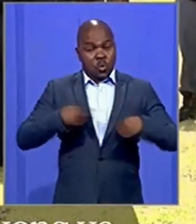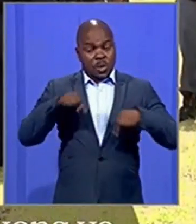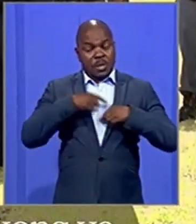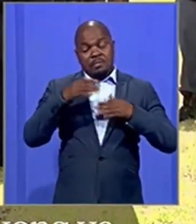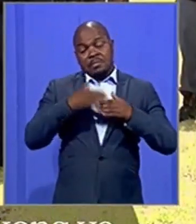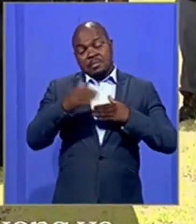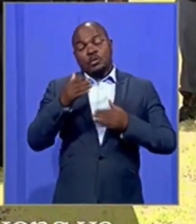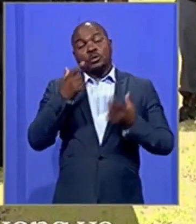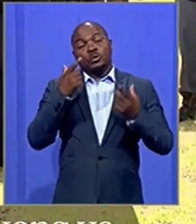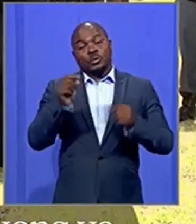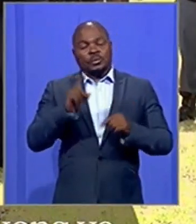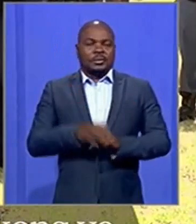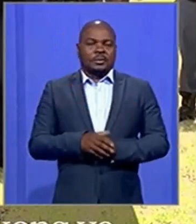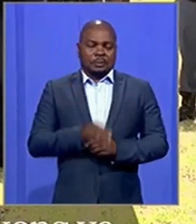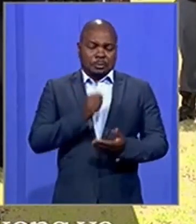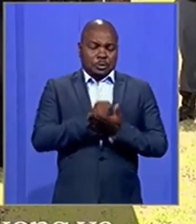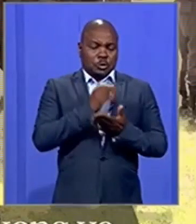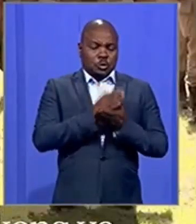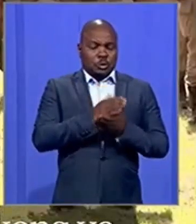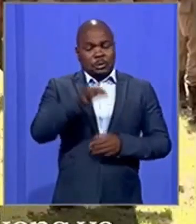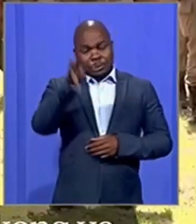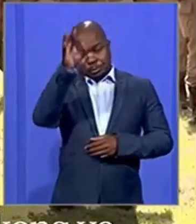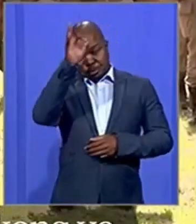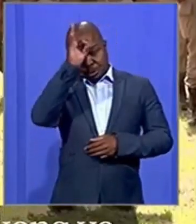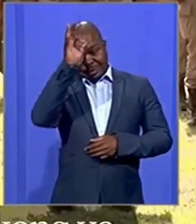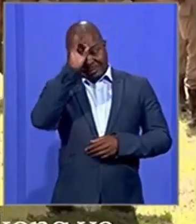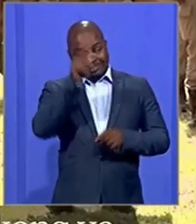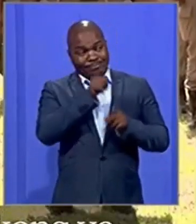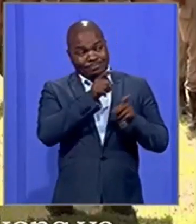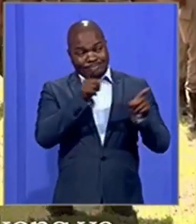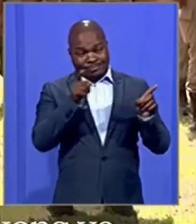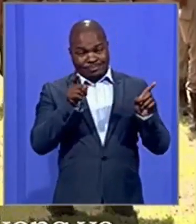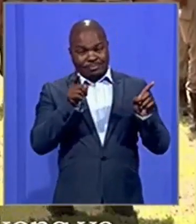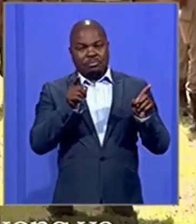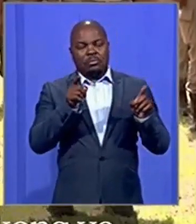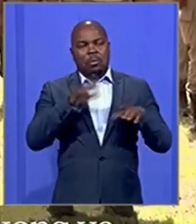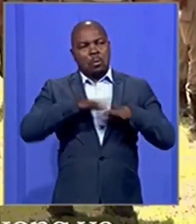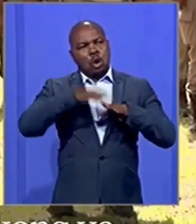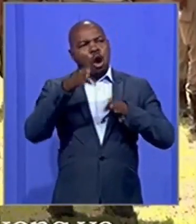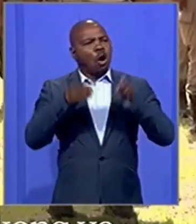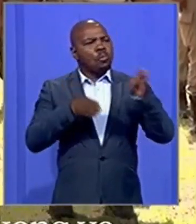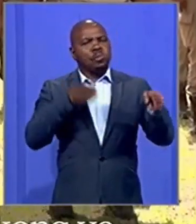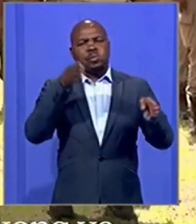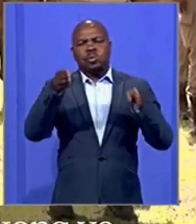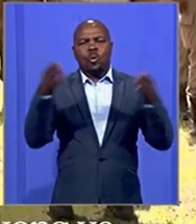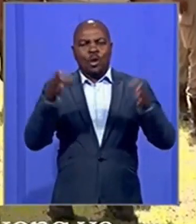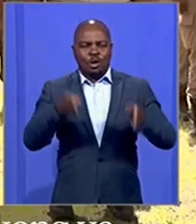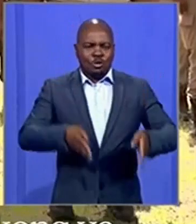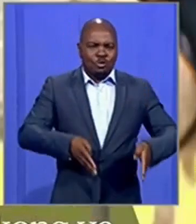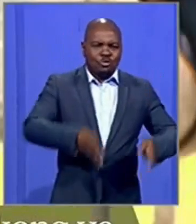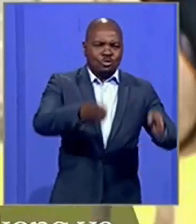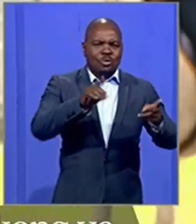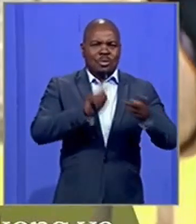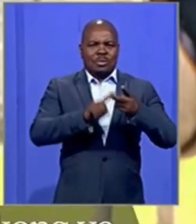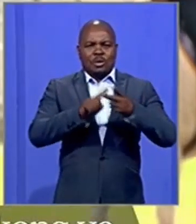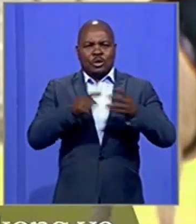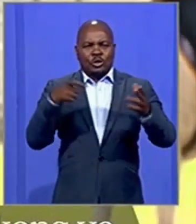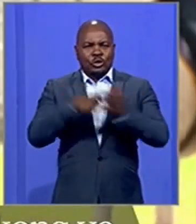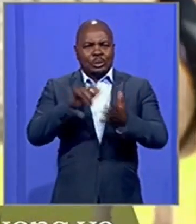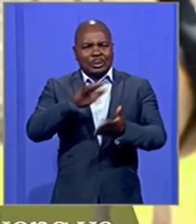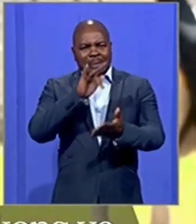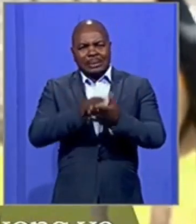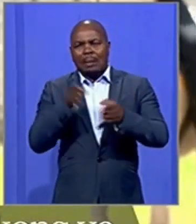therefore ensure that our police officers are more visible on the road and in shopping centers